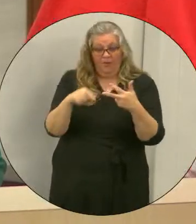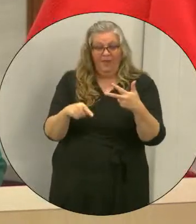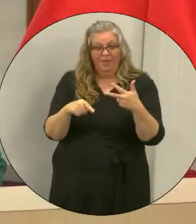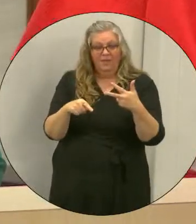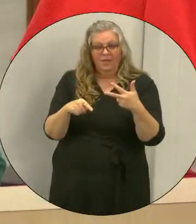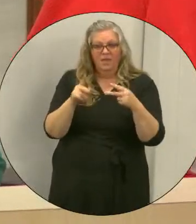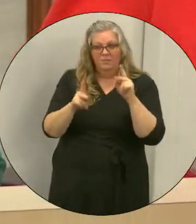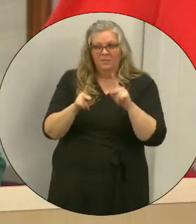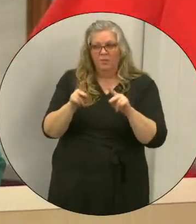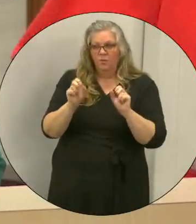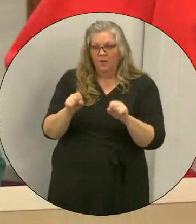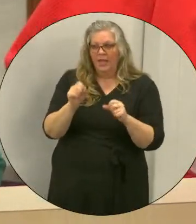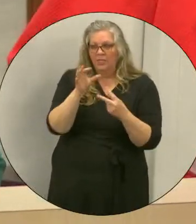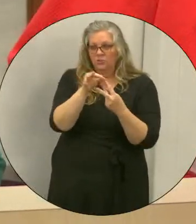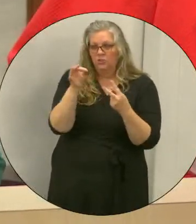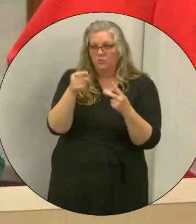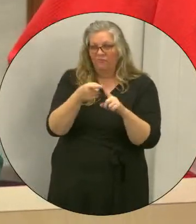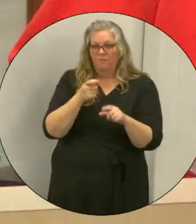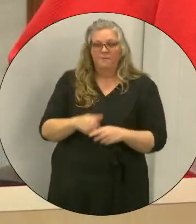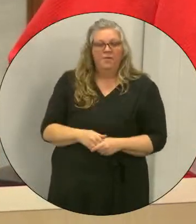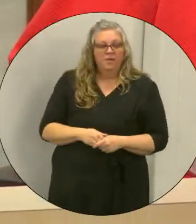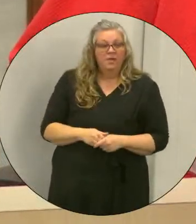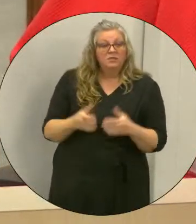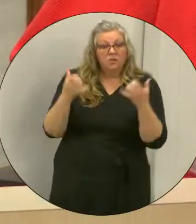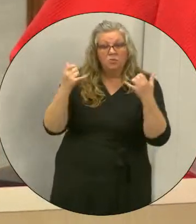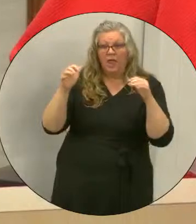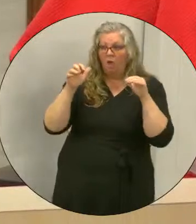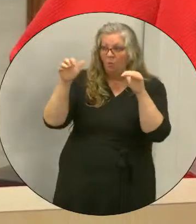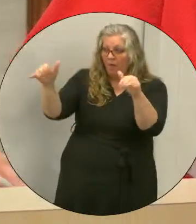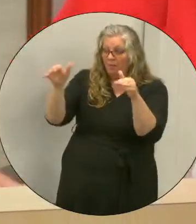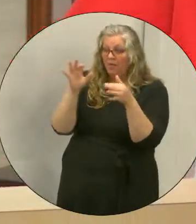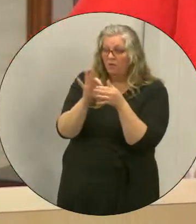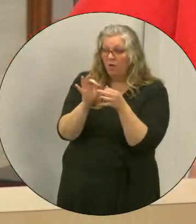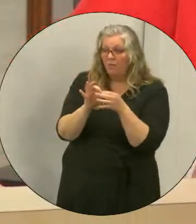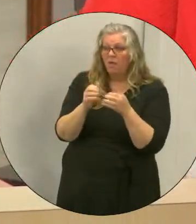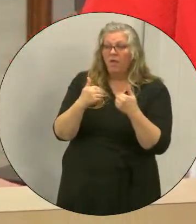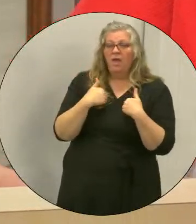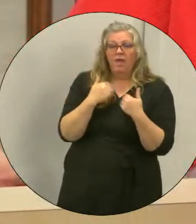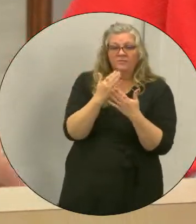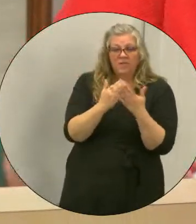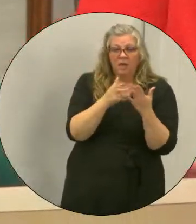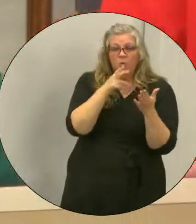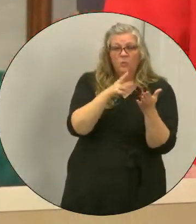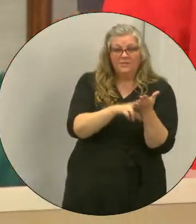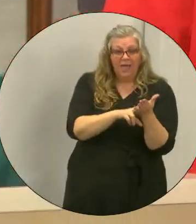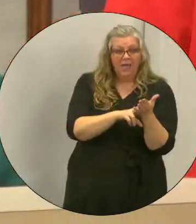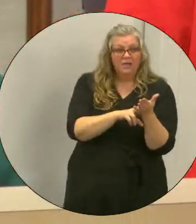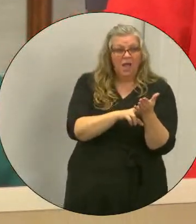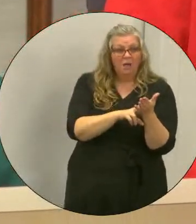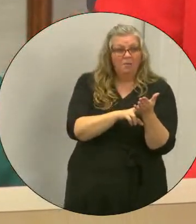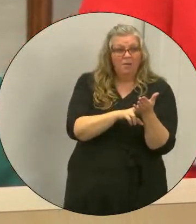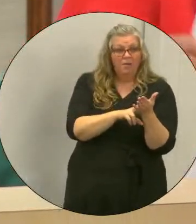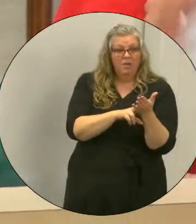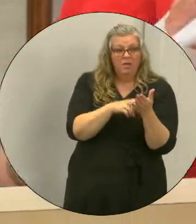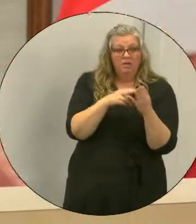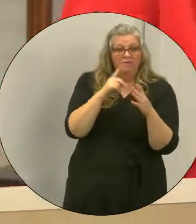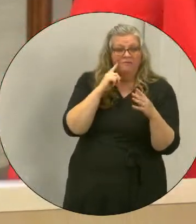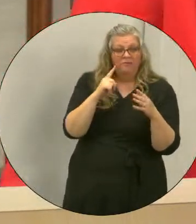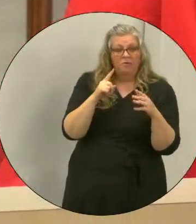select from. So with that, we're going to go into public comment. We do have people that signed up for public